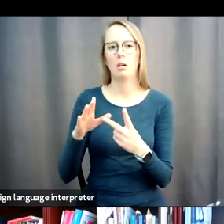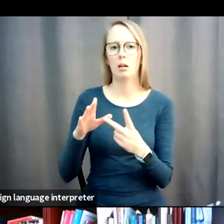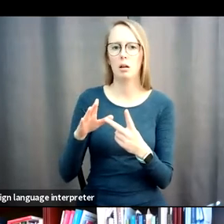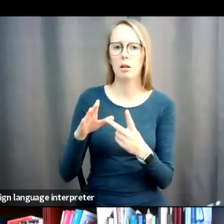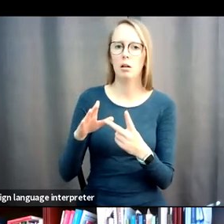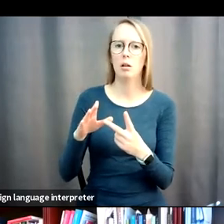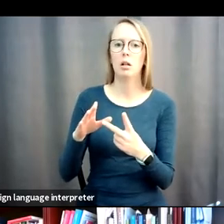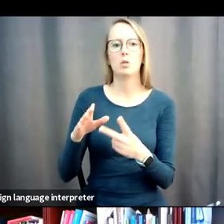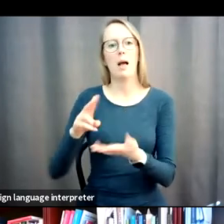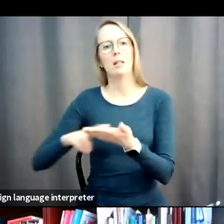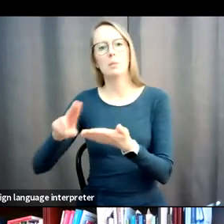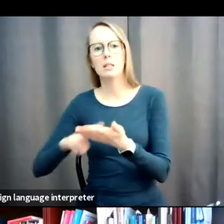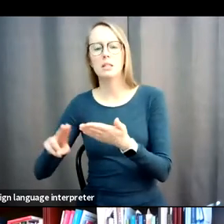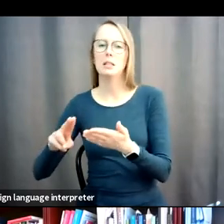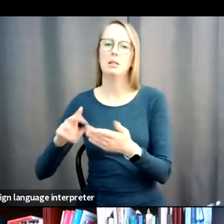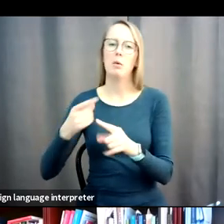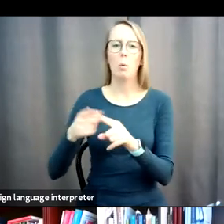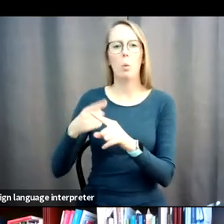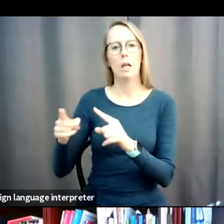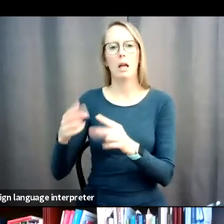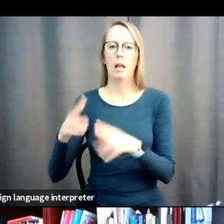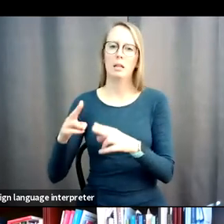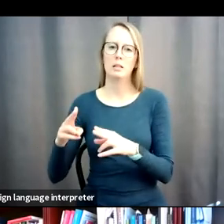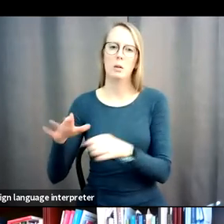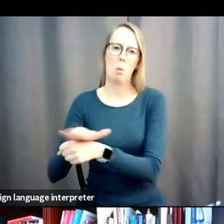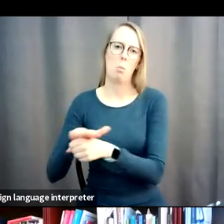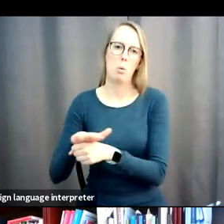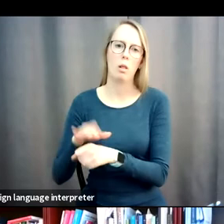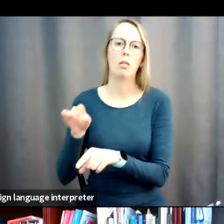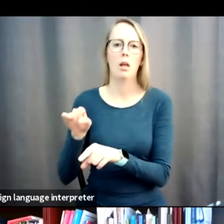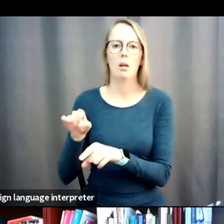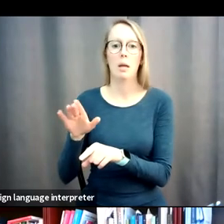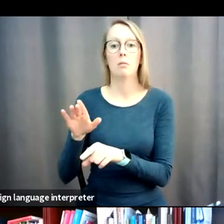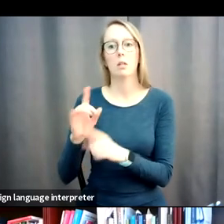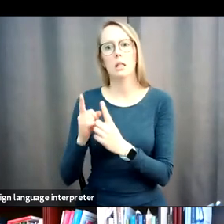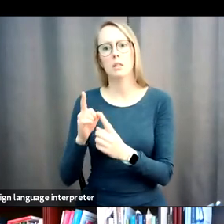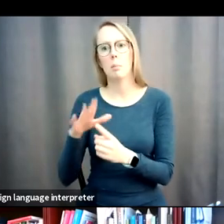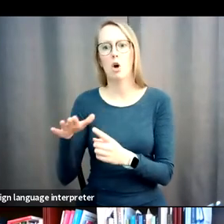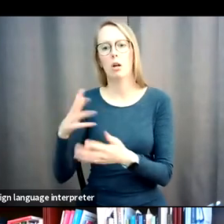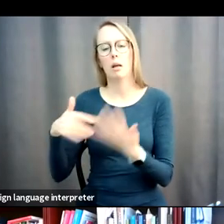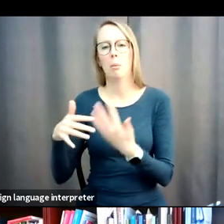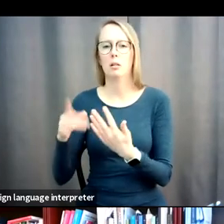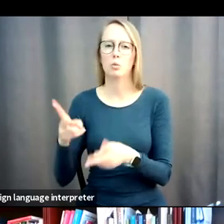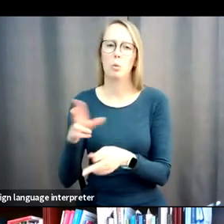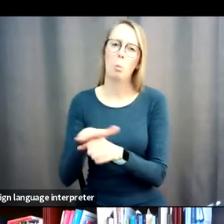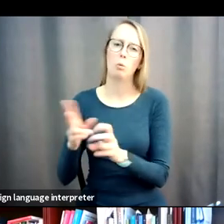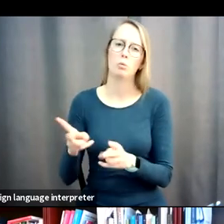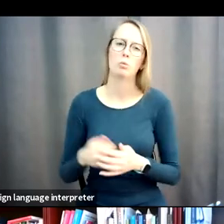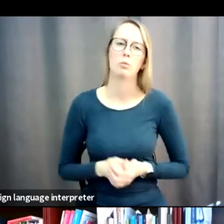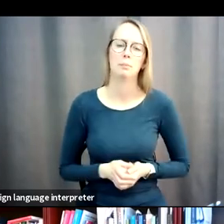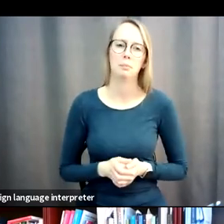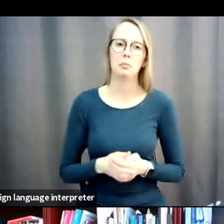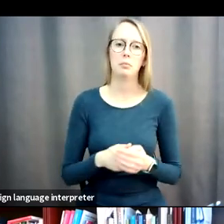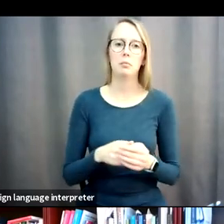and administrative proceedings. So that is more to the cases that children might be involved in. In